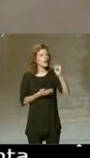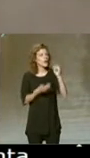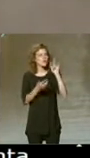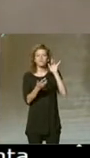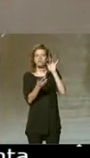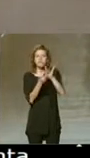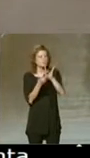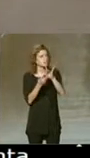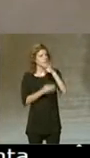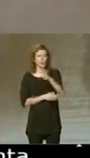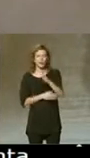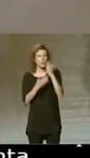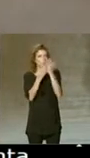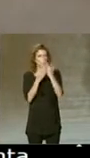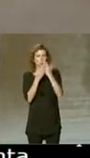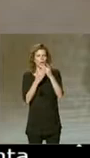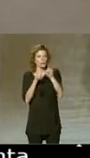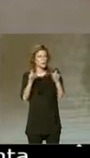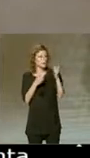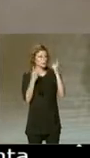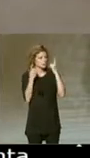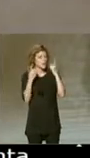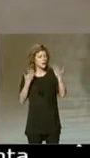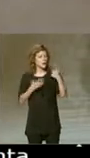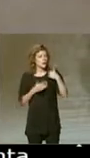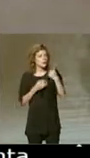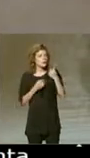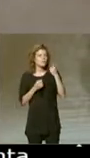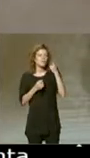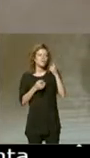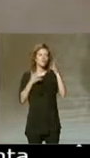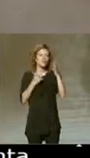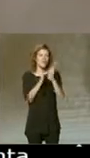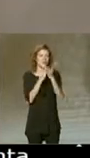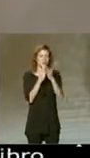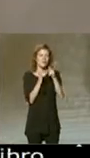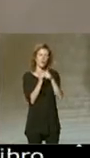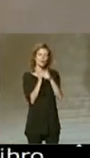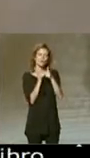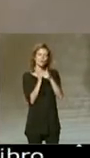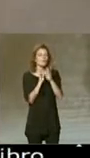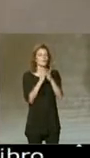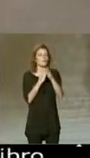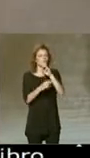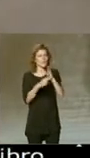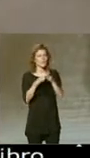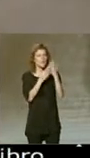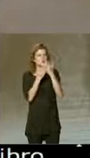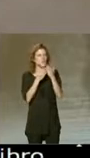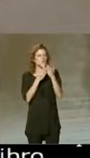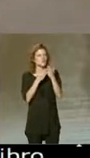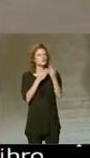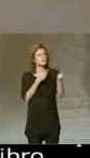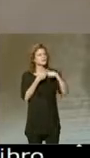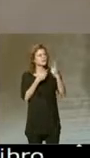they have a very direct relationship with students. I really liked a publication which was